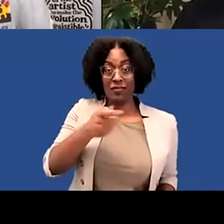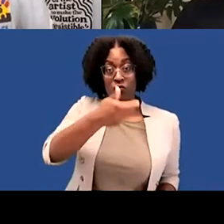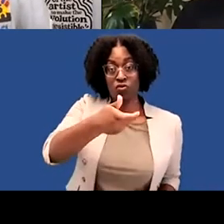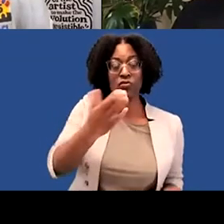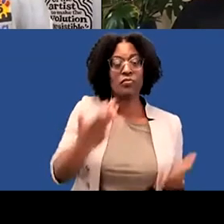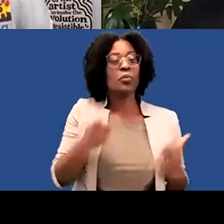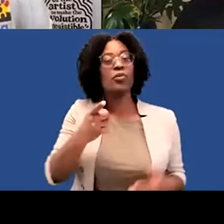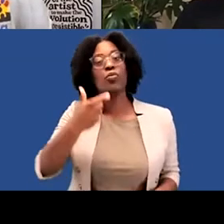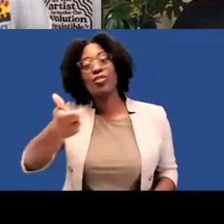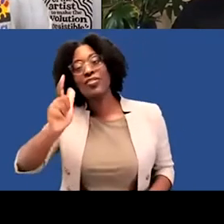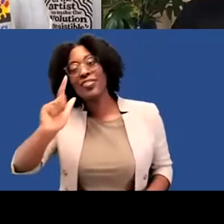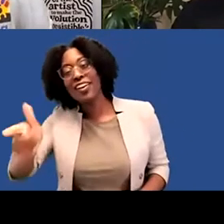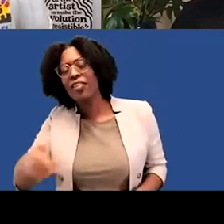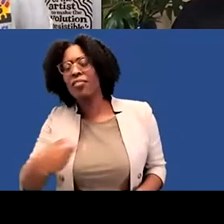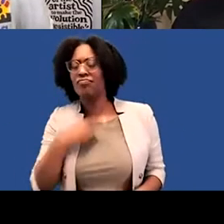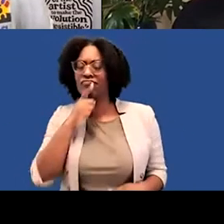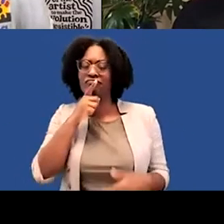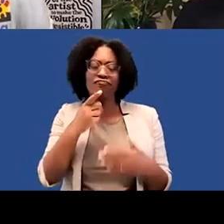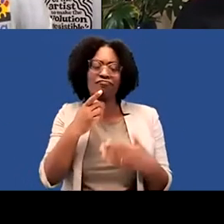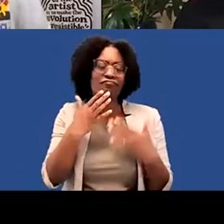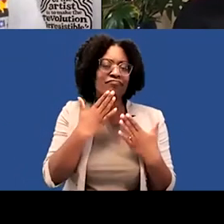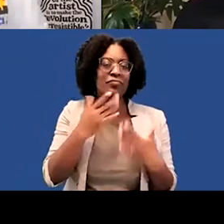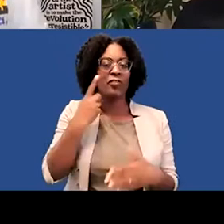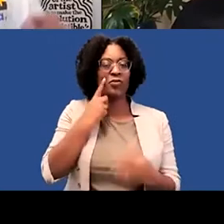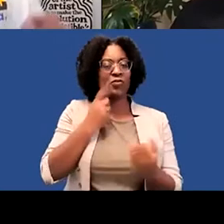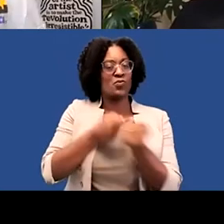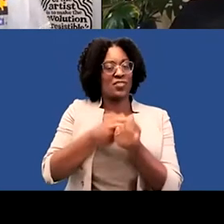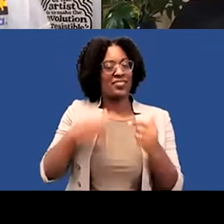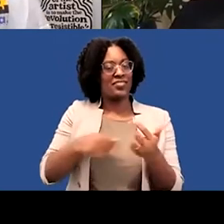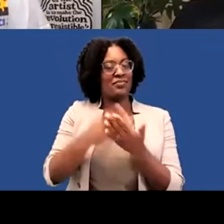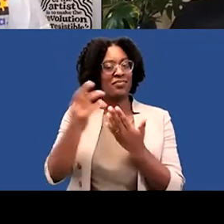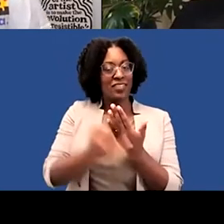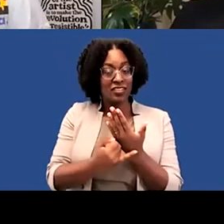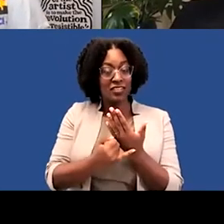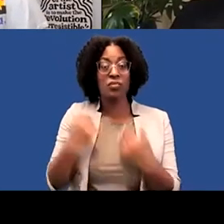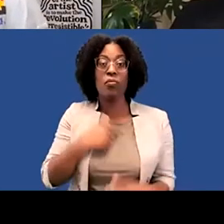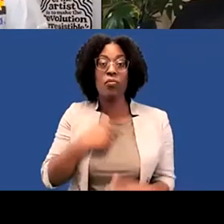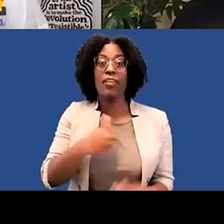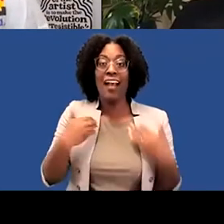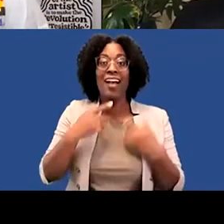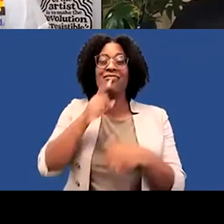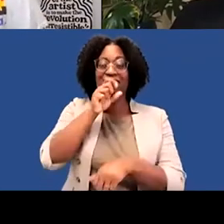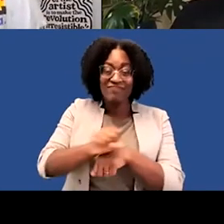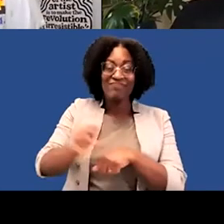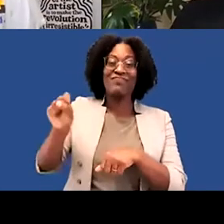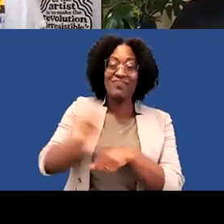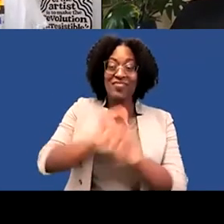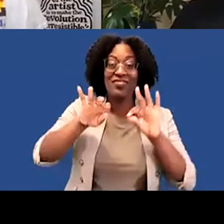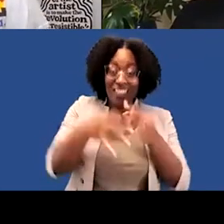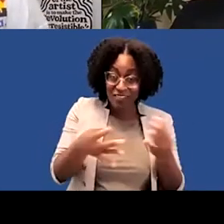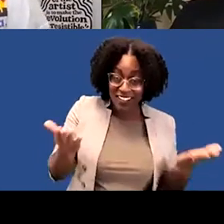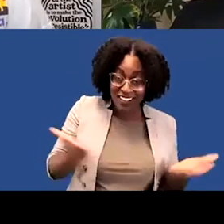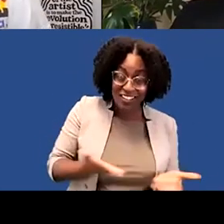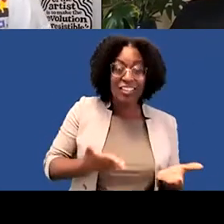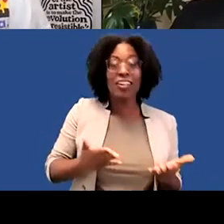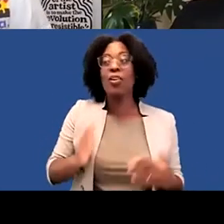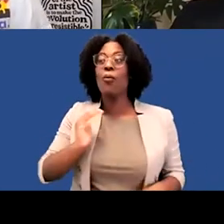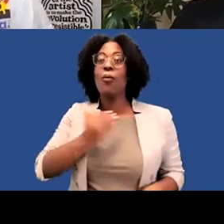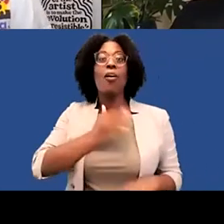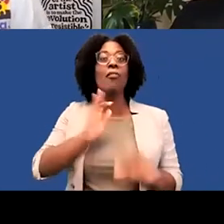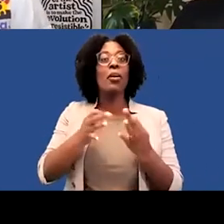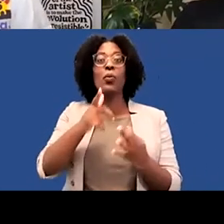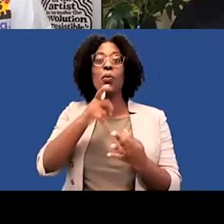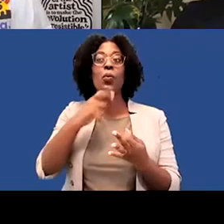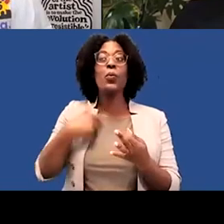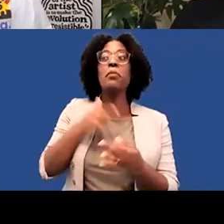this project and this conversation means so much to us. We have literal family, chosen family, so much